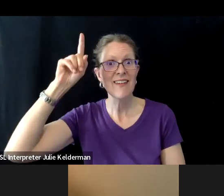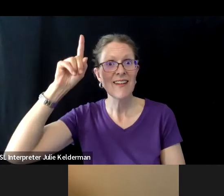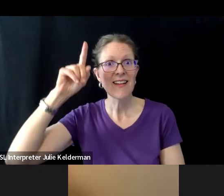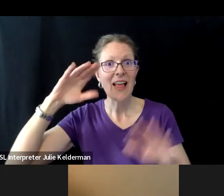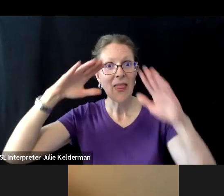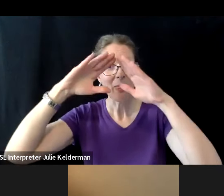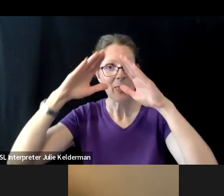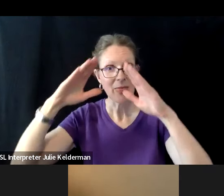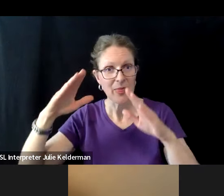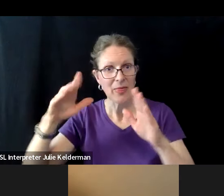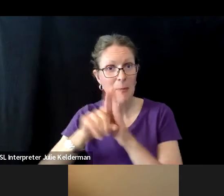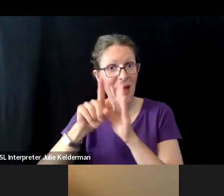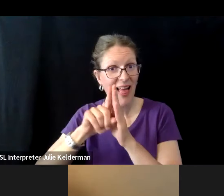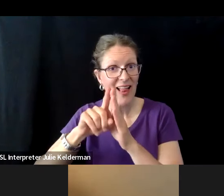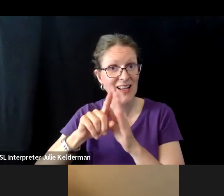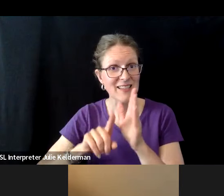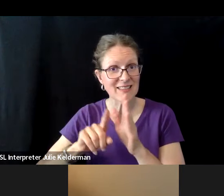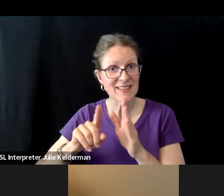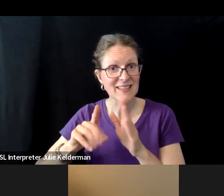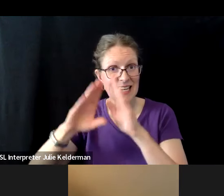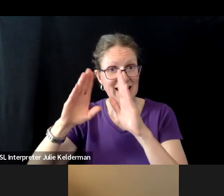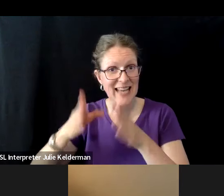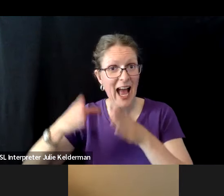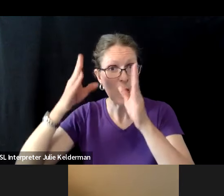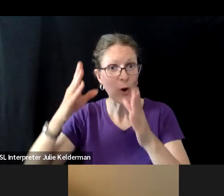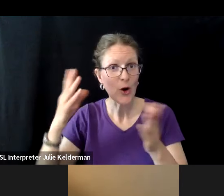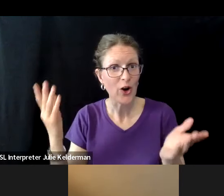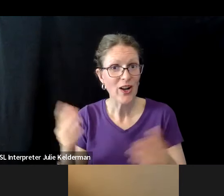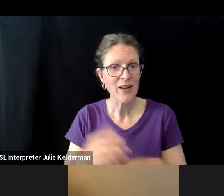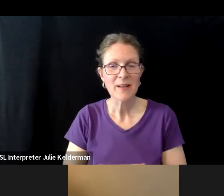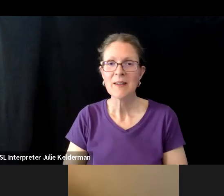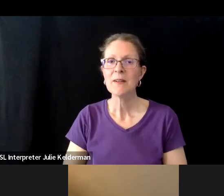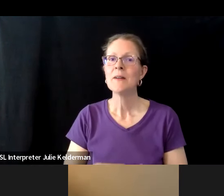unless you've been up there. So